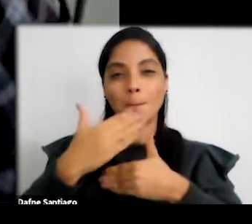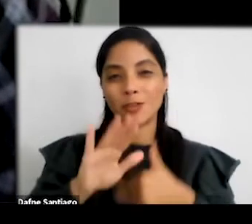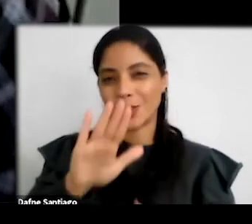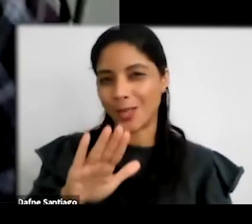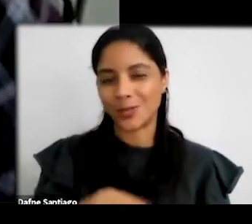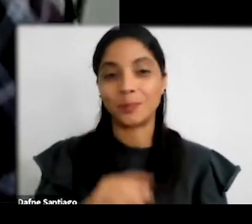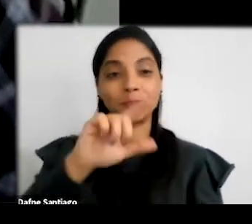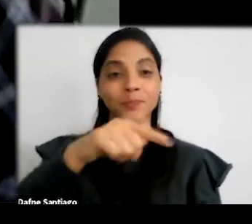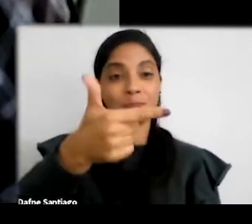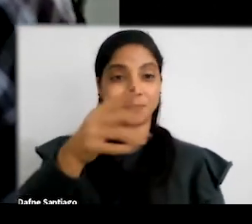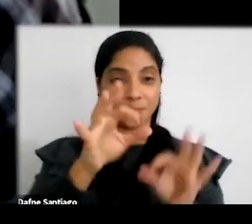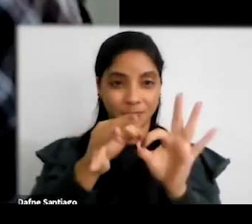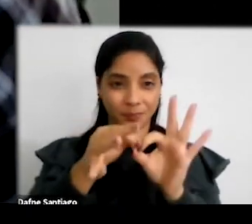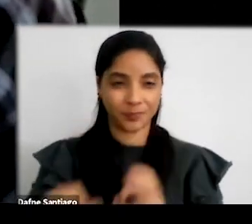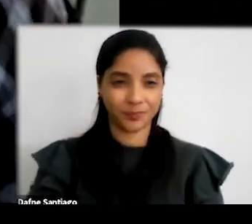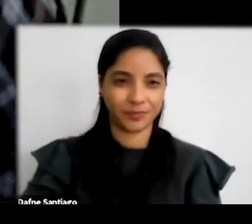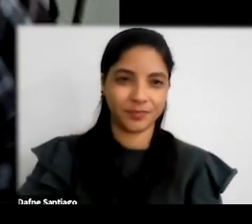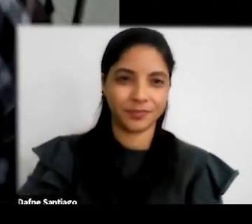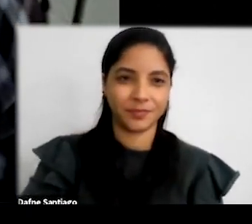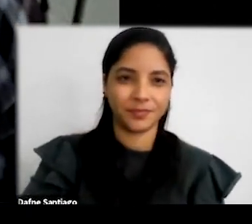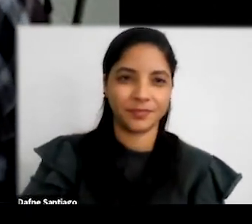did what you did and the research that you undertook.